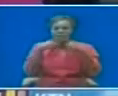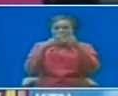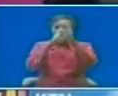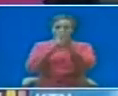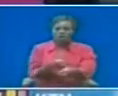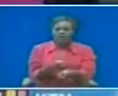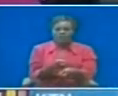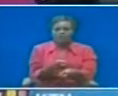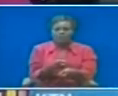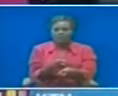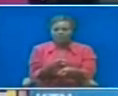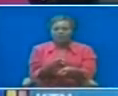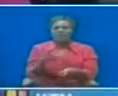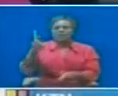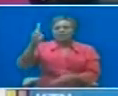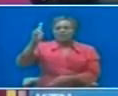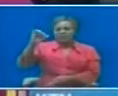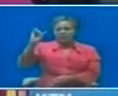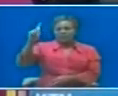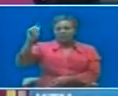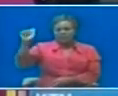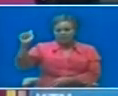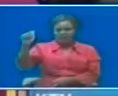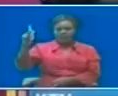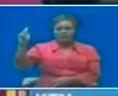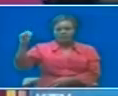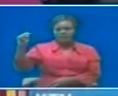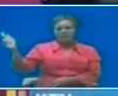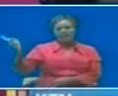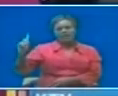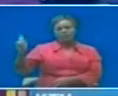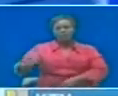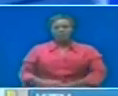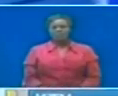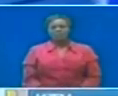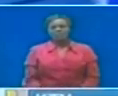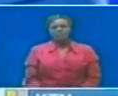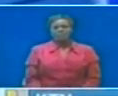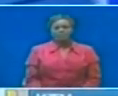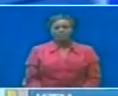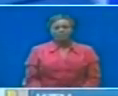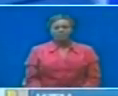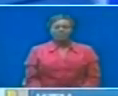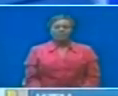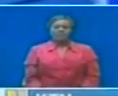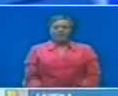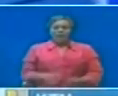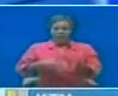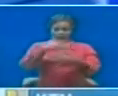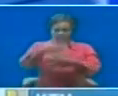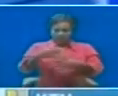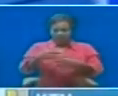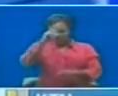ruling. Rita Tinina, KTN, Nairobi. All right, so moments after